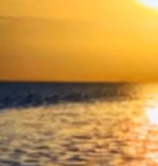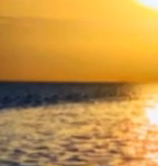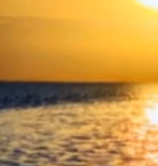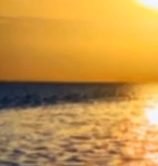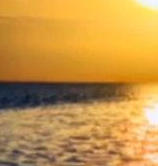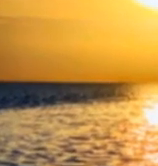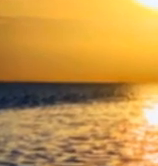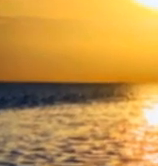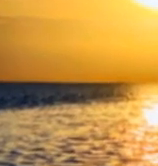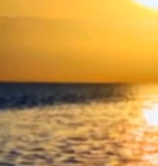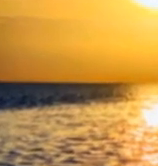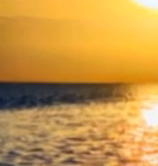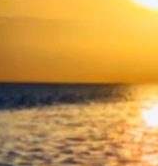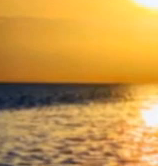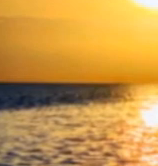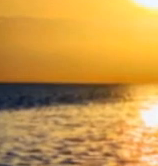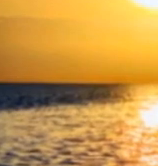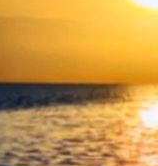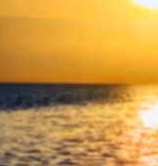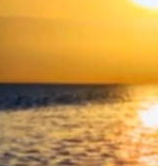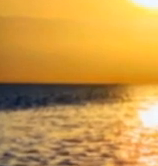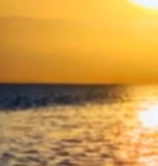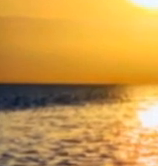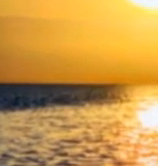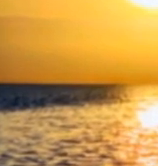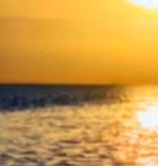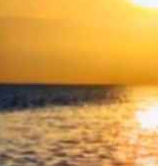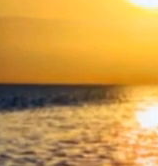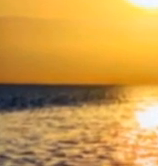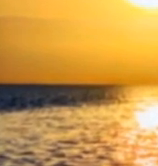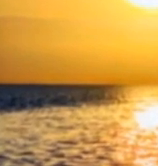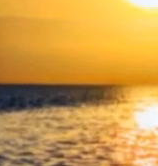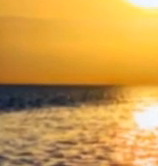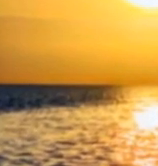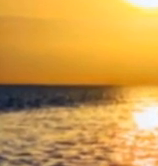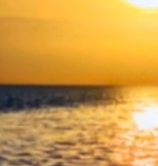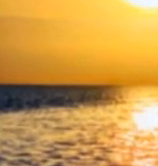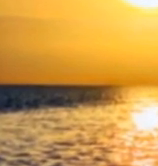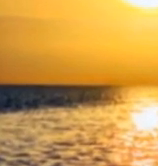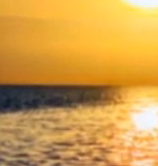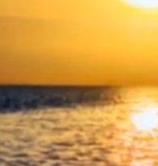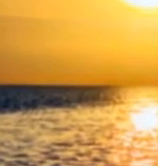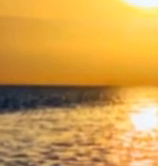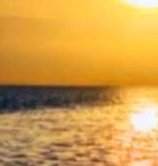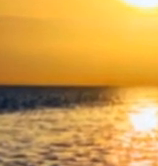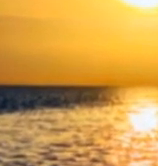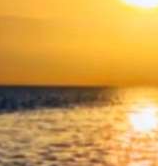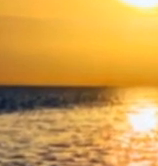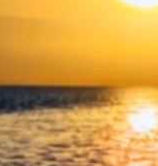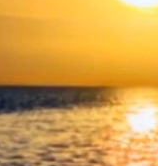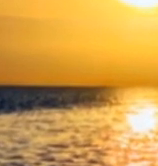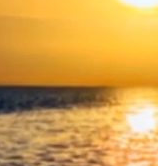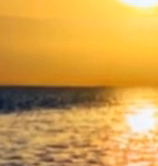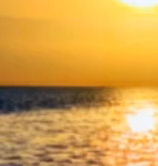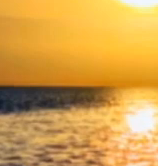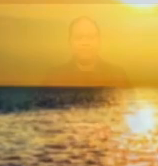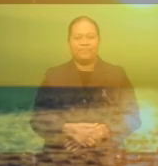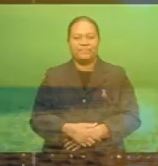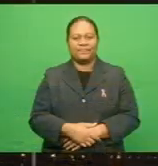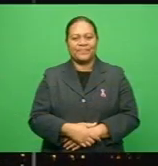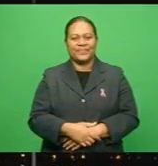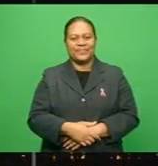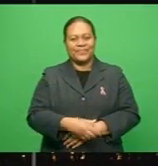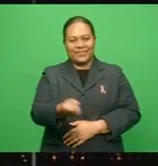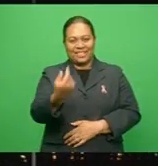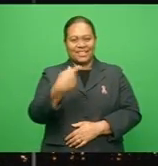sea calm and collected during another beautiful sunset in the capital city, captured by Sonia Samara.